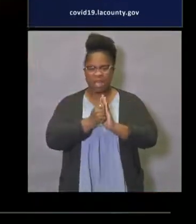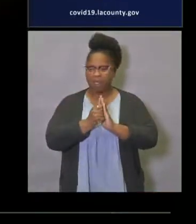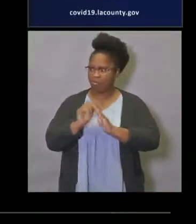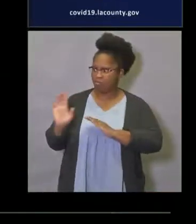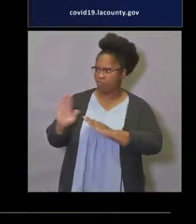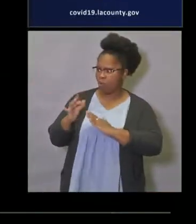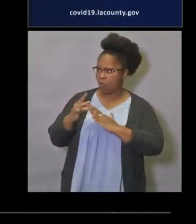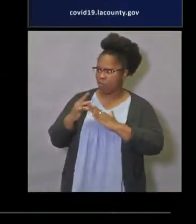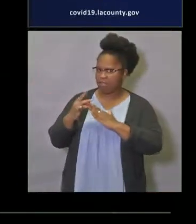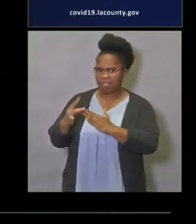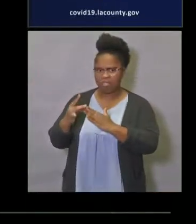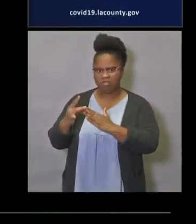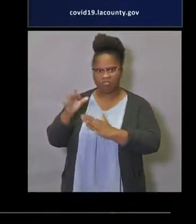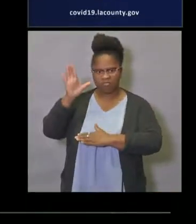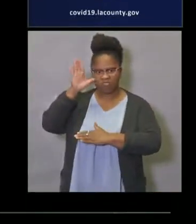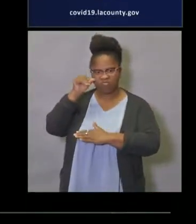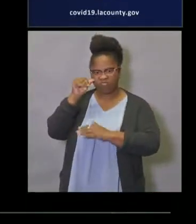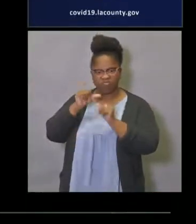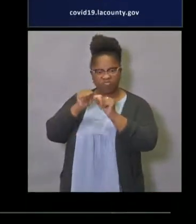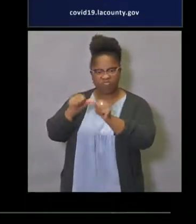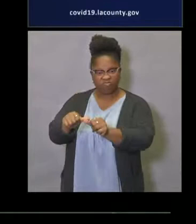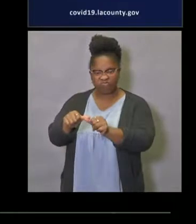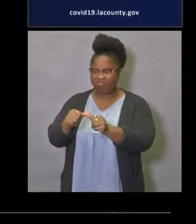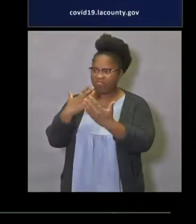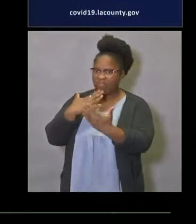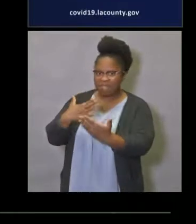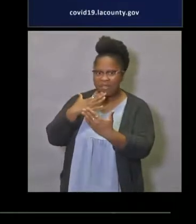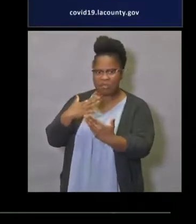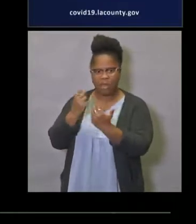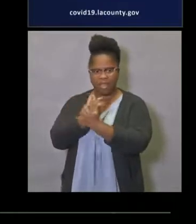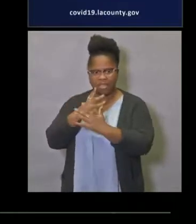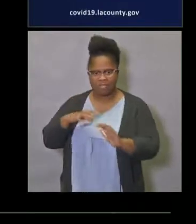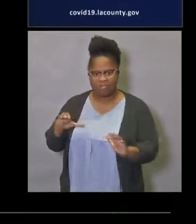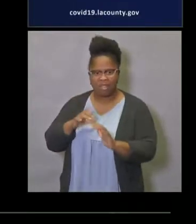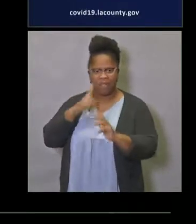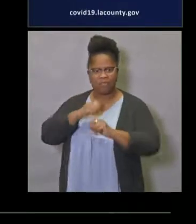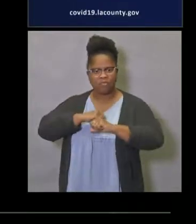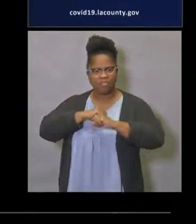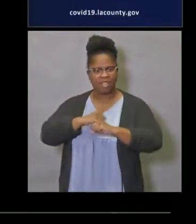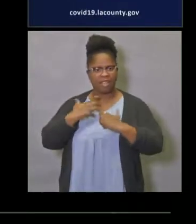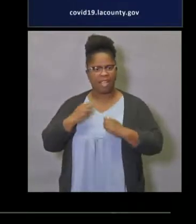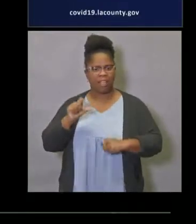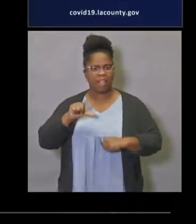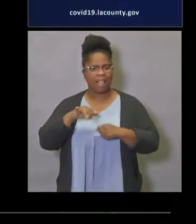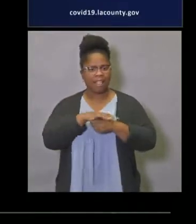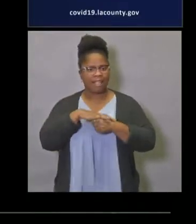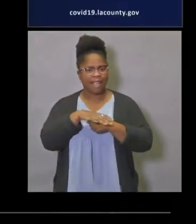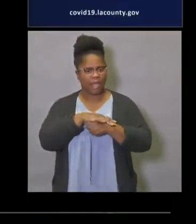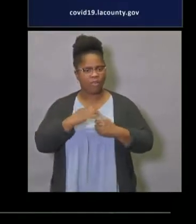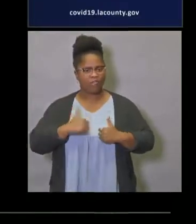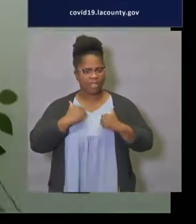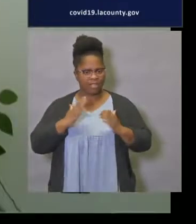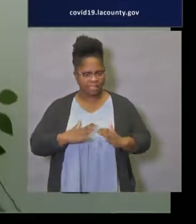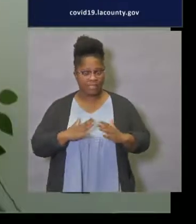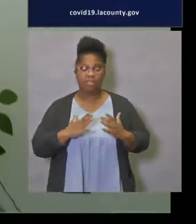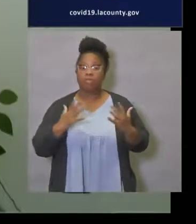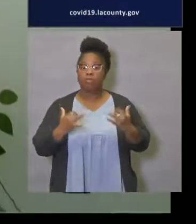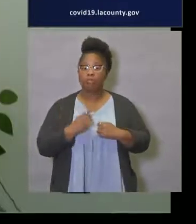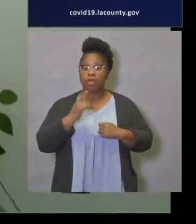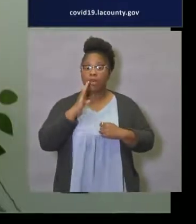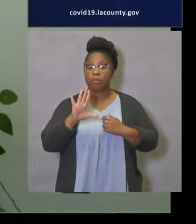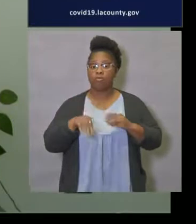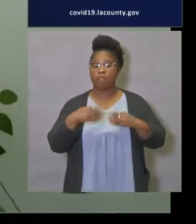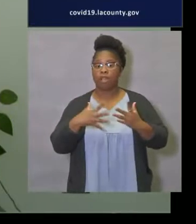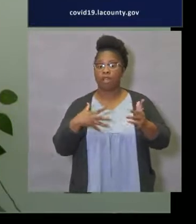leadership and all you've done to protect the health of LA County residents. Today, I'll be providing updates on our progress with